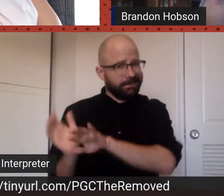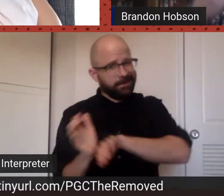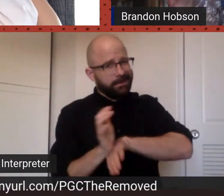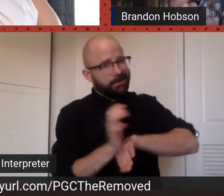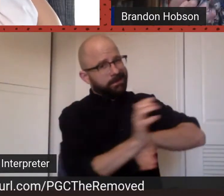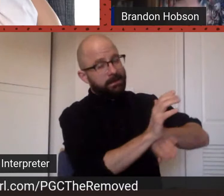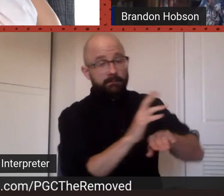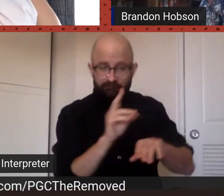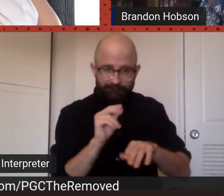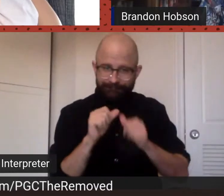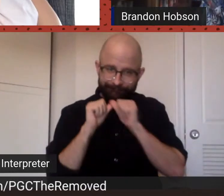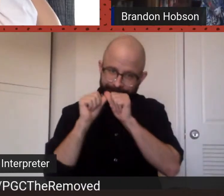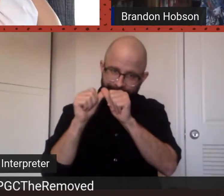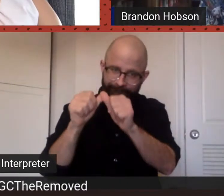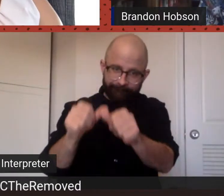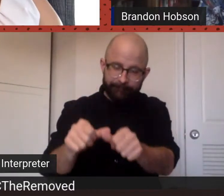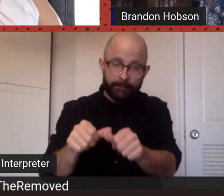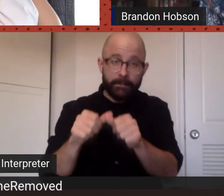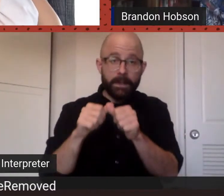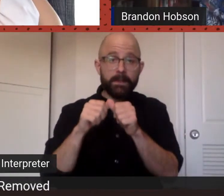so the American Indian movement was formed